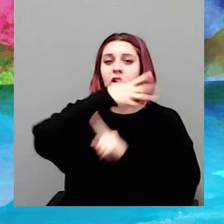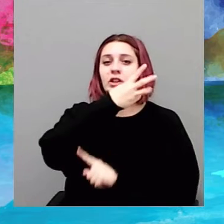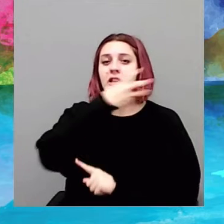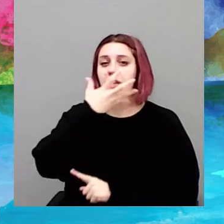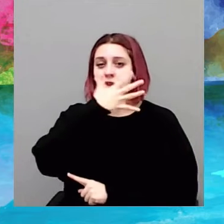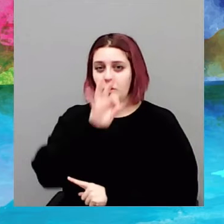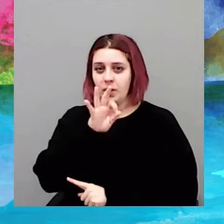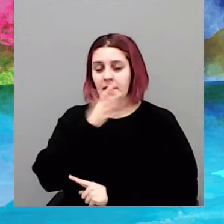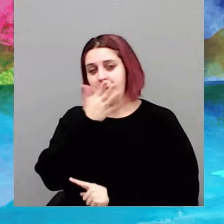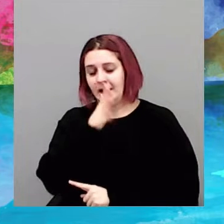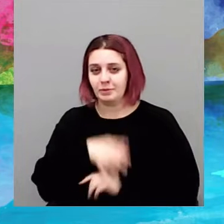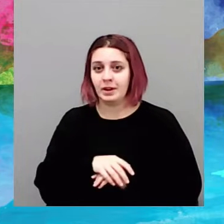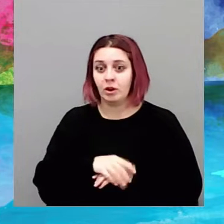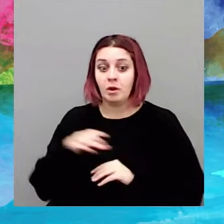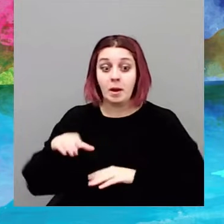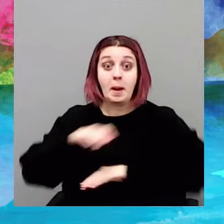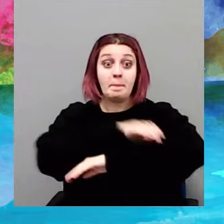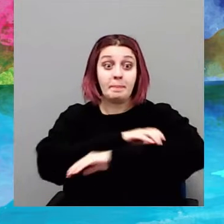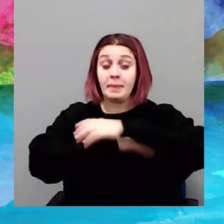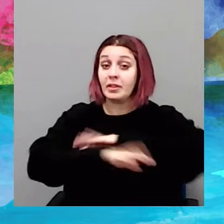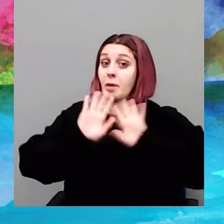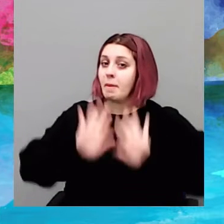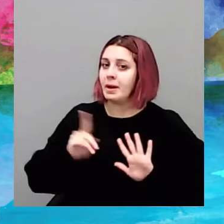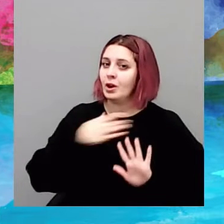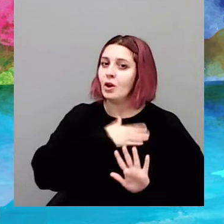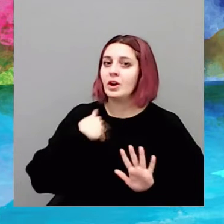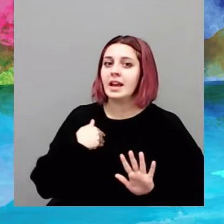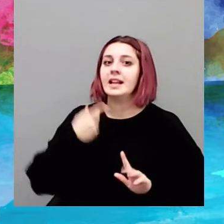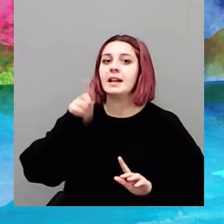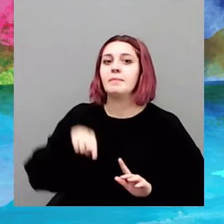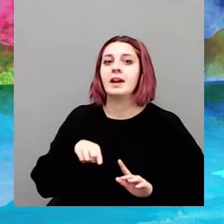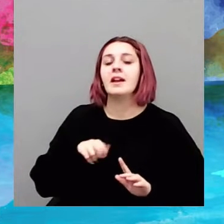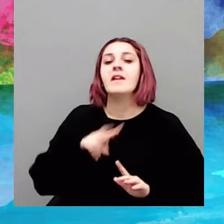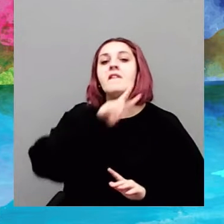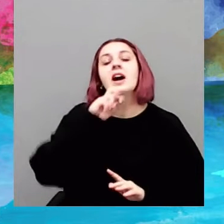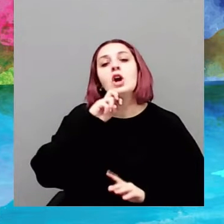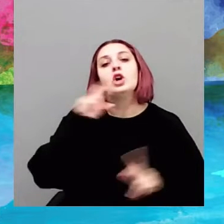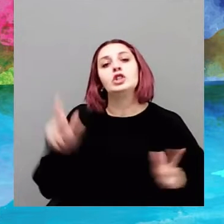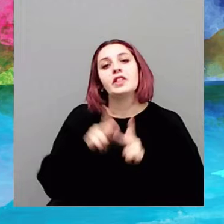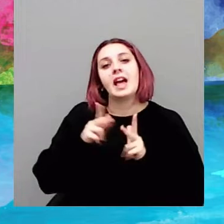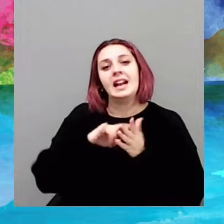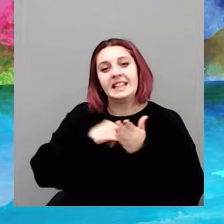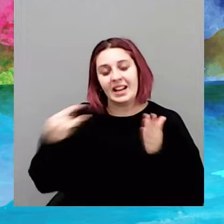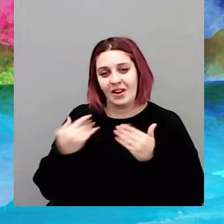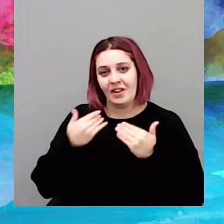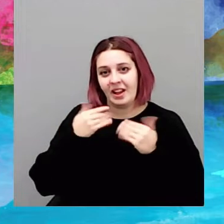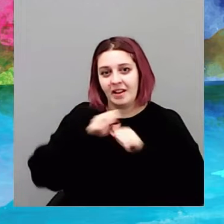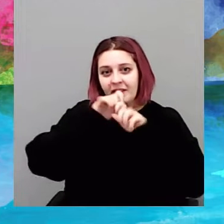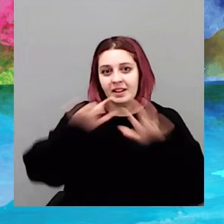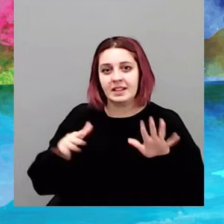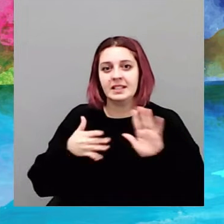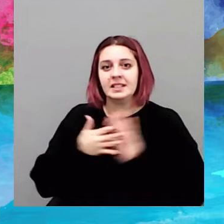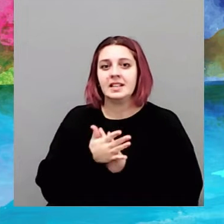countries and we deliver over 350 arms each year. We not only have improved how we do things, but we're trying